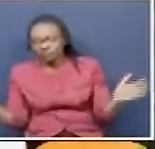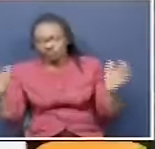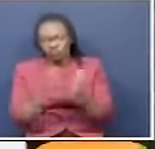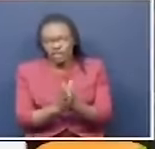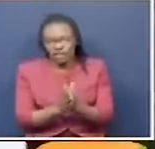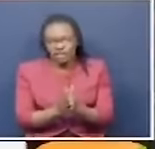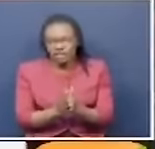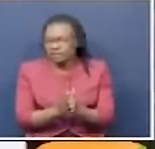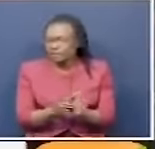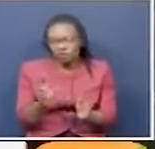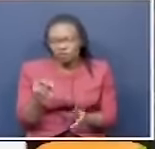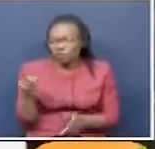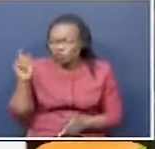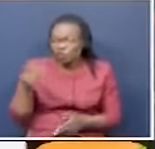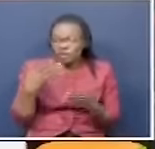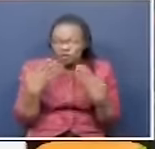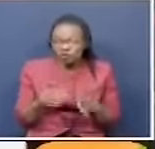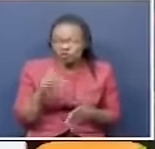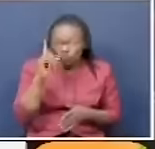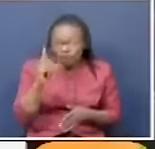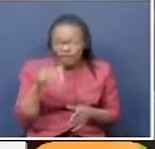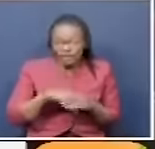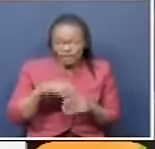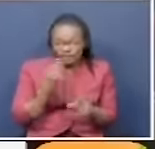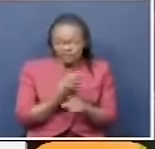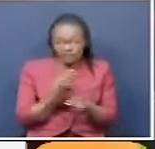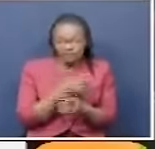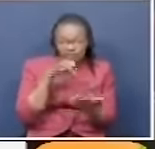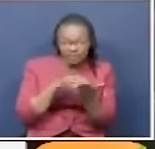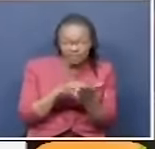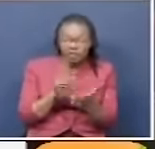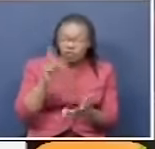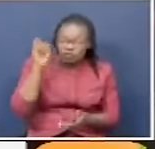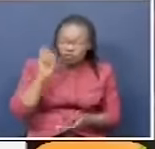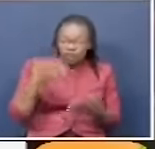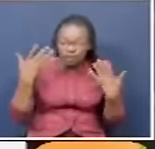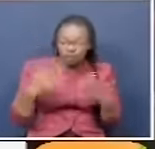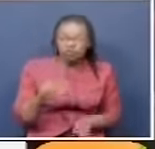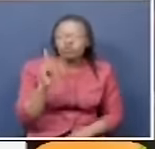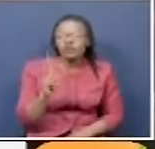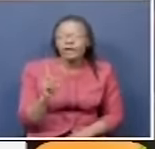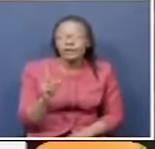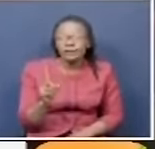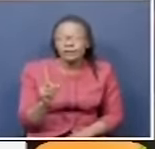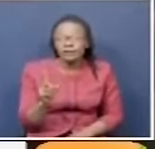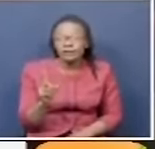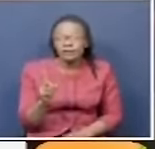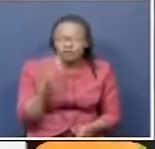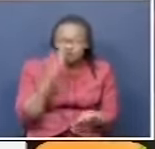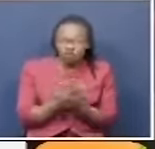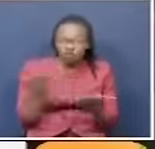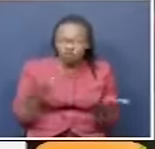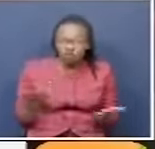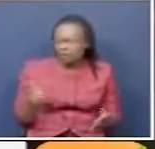You're going to lose one of those in any of those scenarios. Arrangements. Yes. You need one of them. That is an assumption. Yes. But again, the reality is. But I don't want